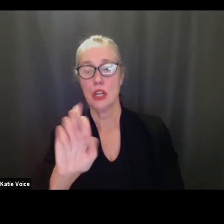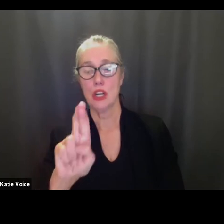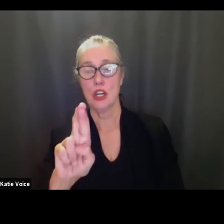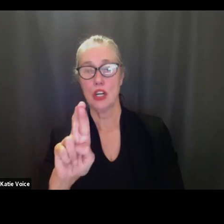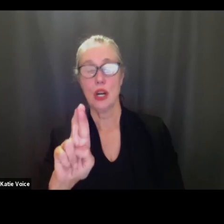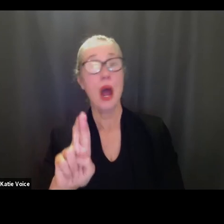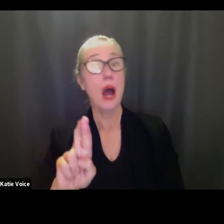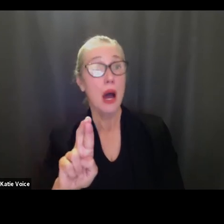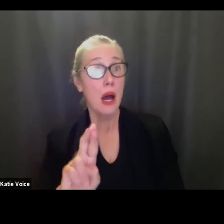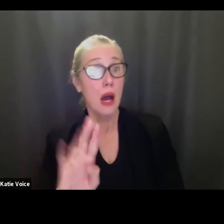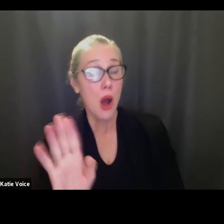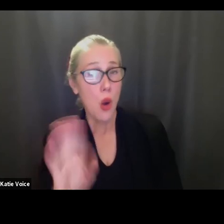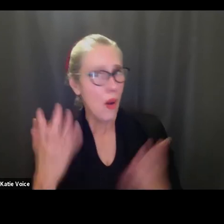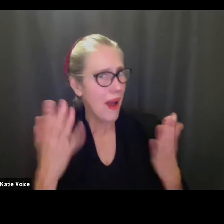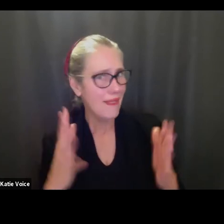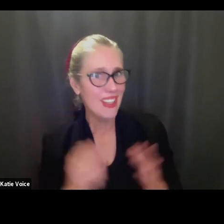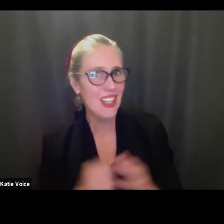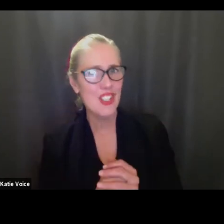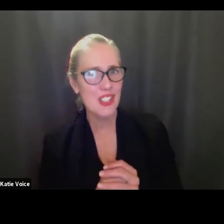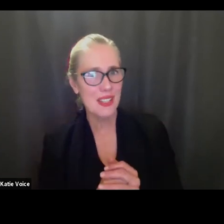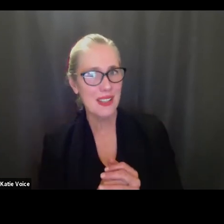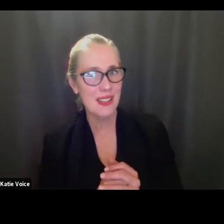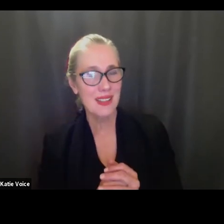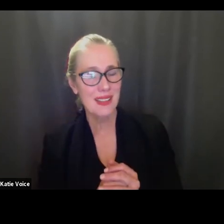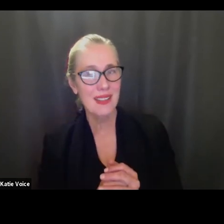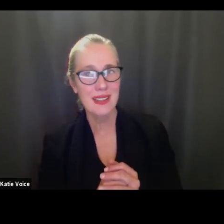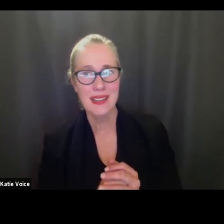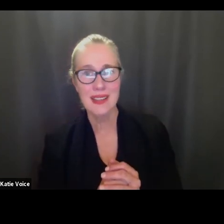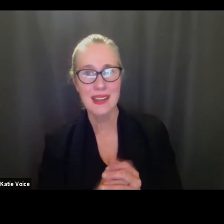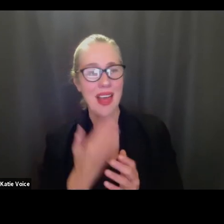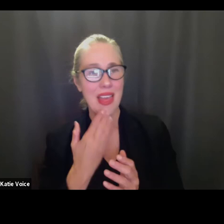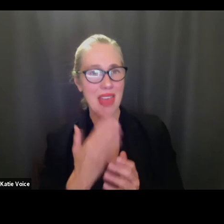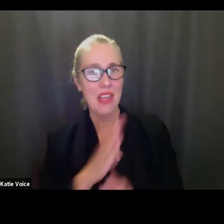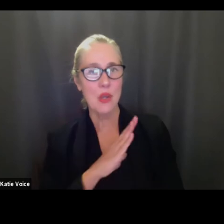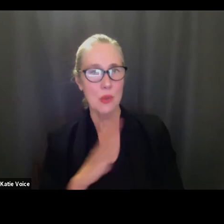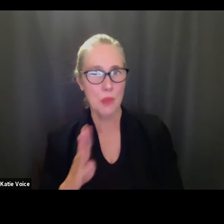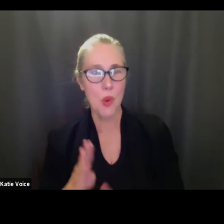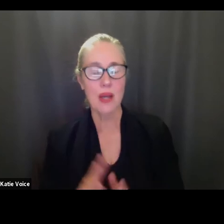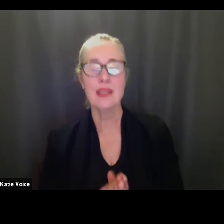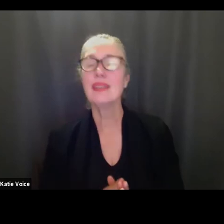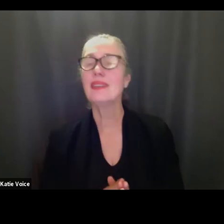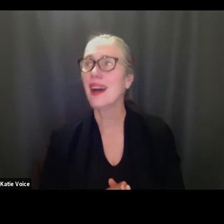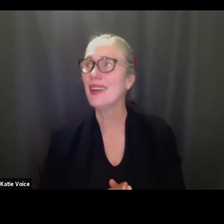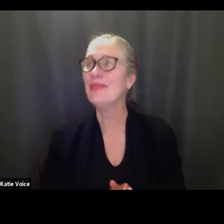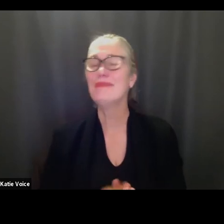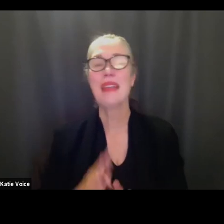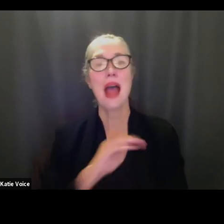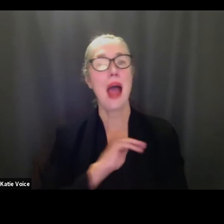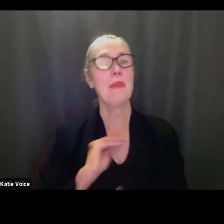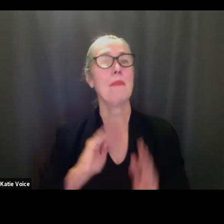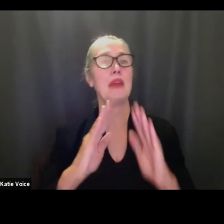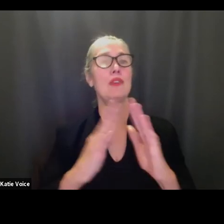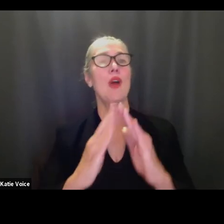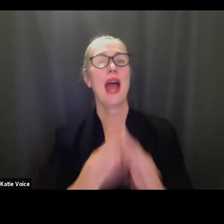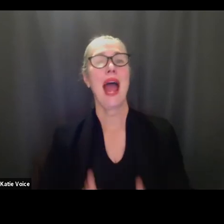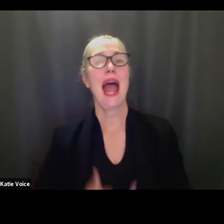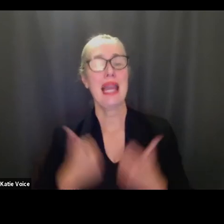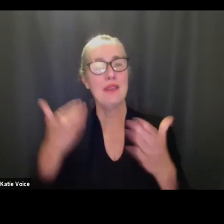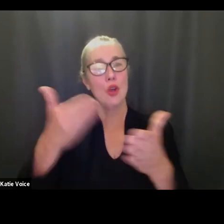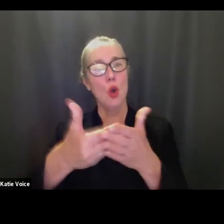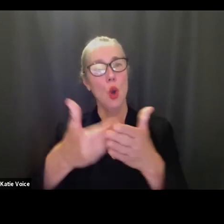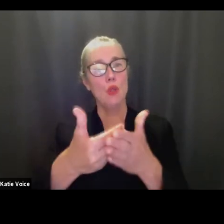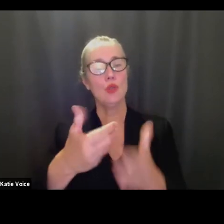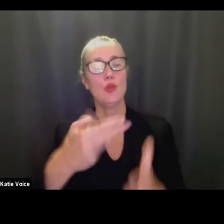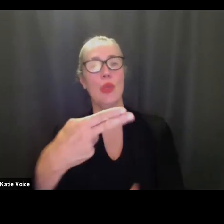oh i i finish up well thank you very much board um i'm a member of the community i live in proximity to the high